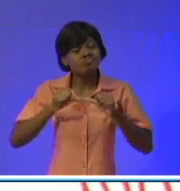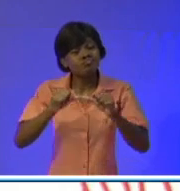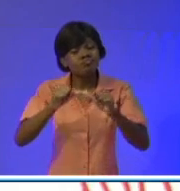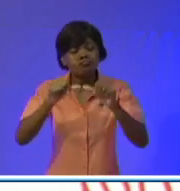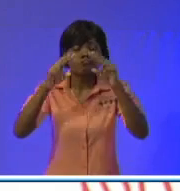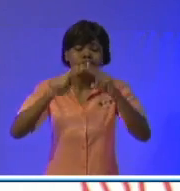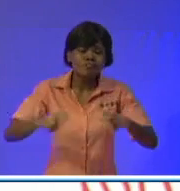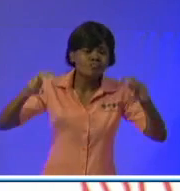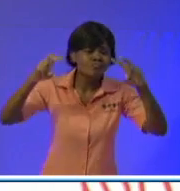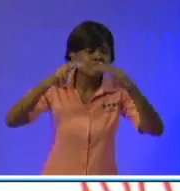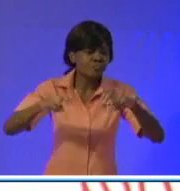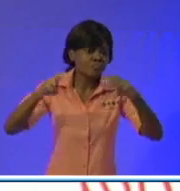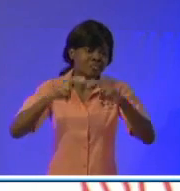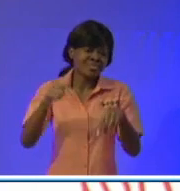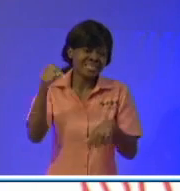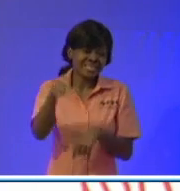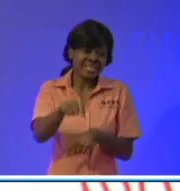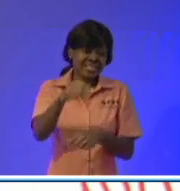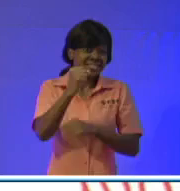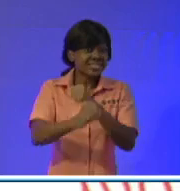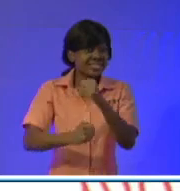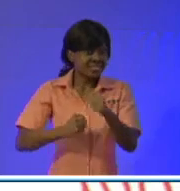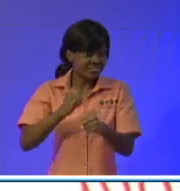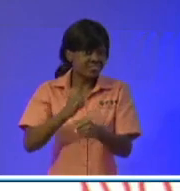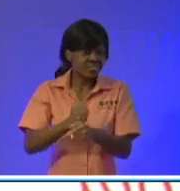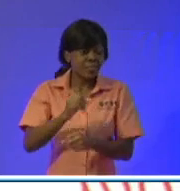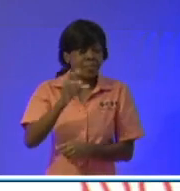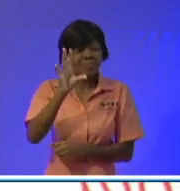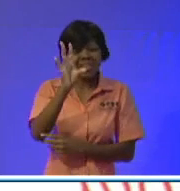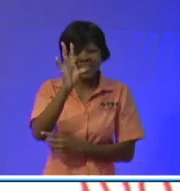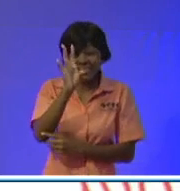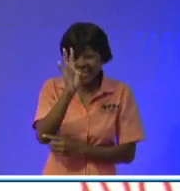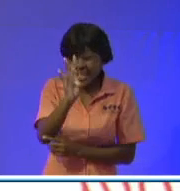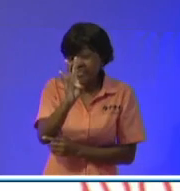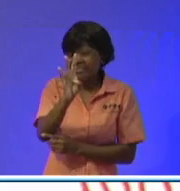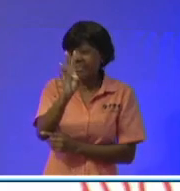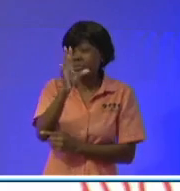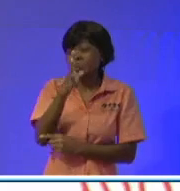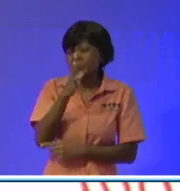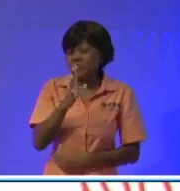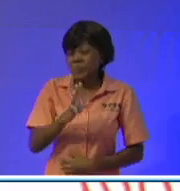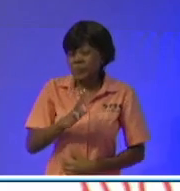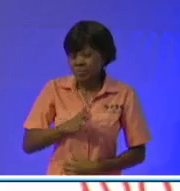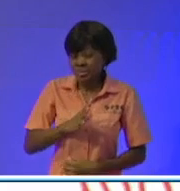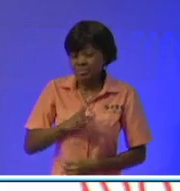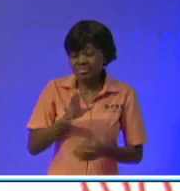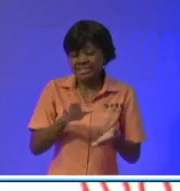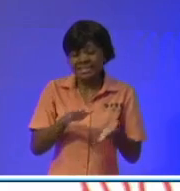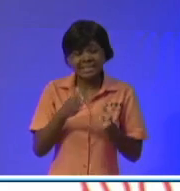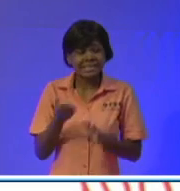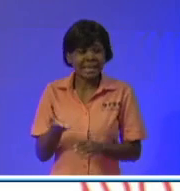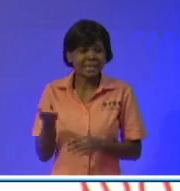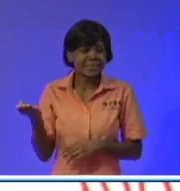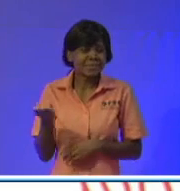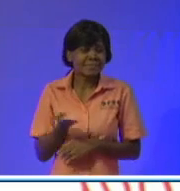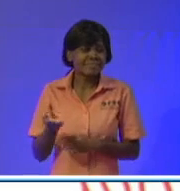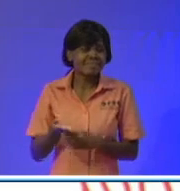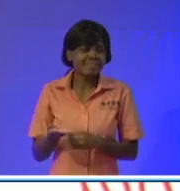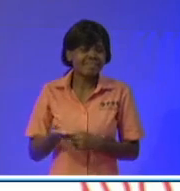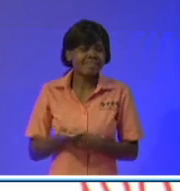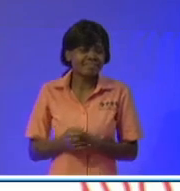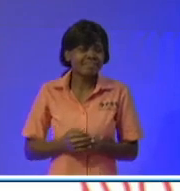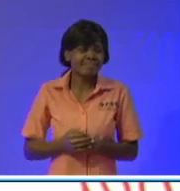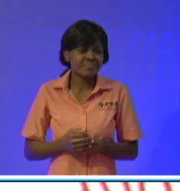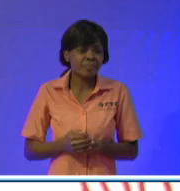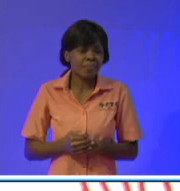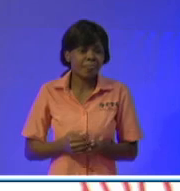year, we have 7 maternal deaths in total, instead of the higher level of 4. So we will not be meeting our targets